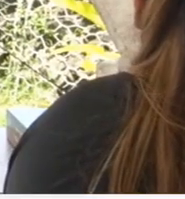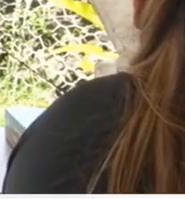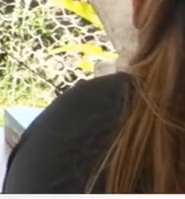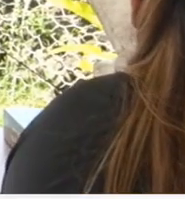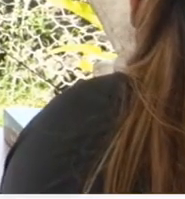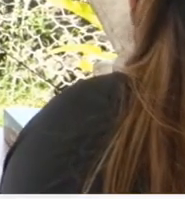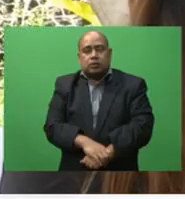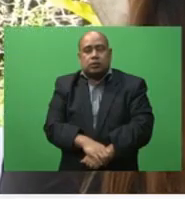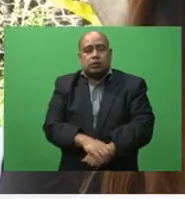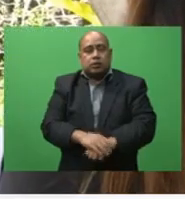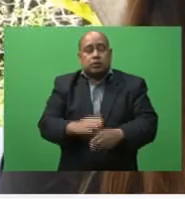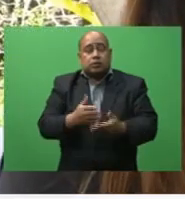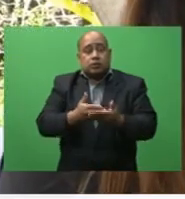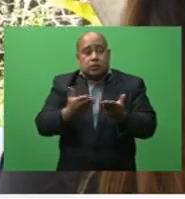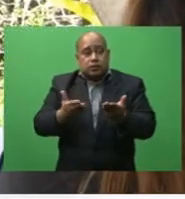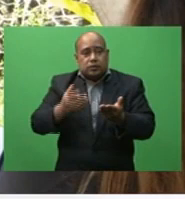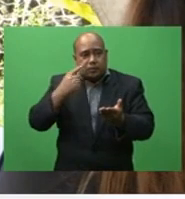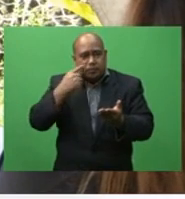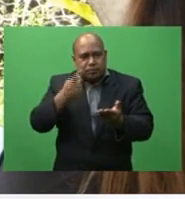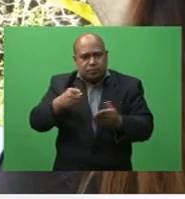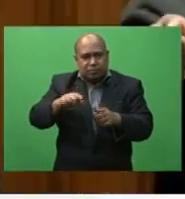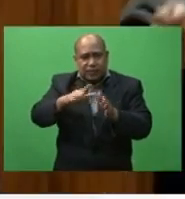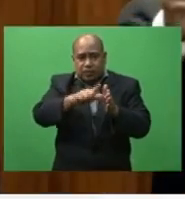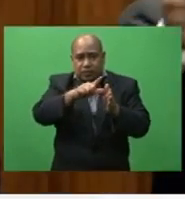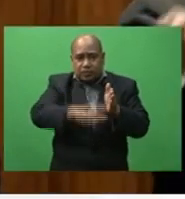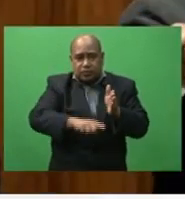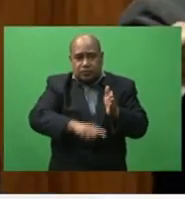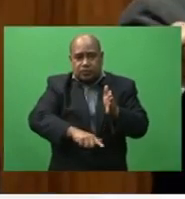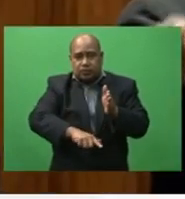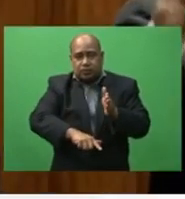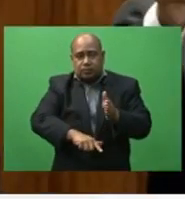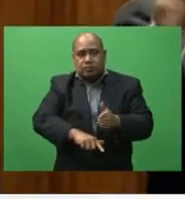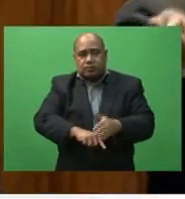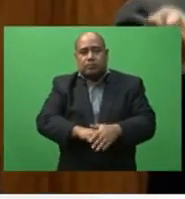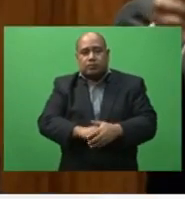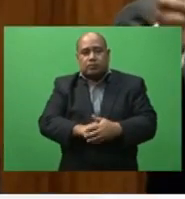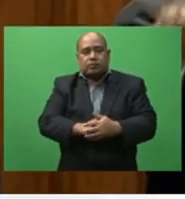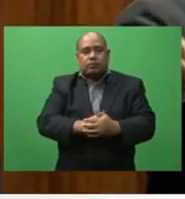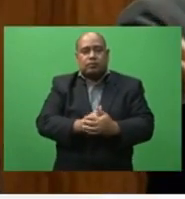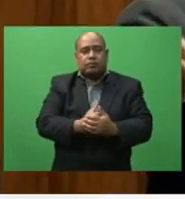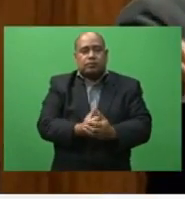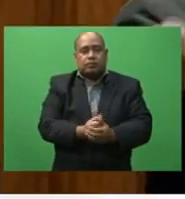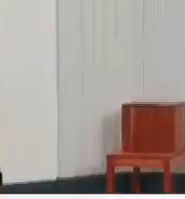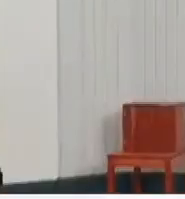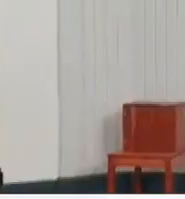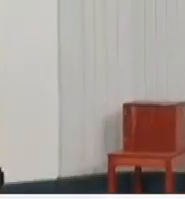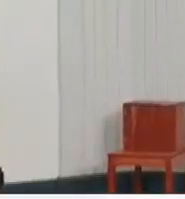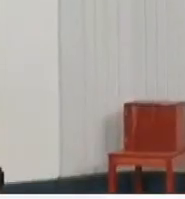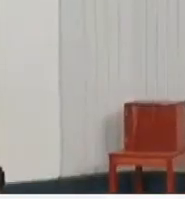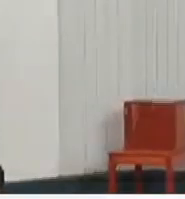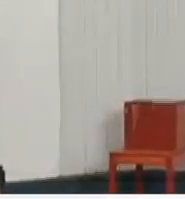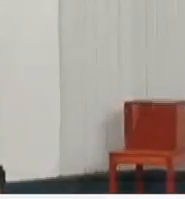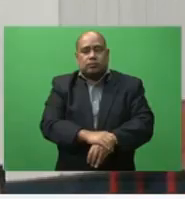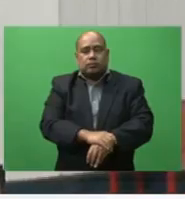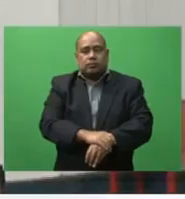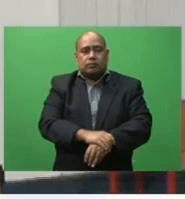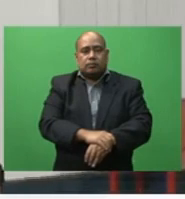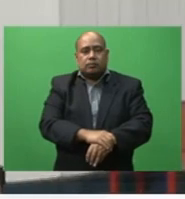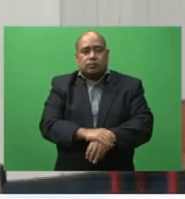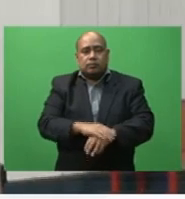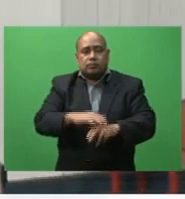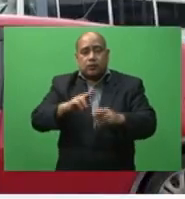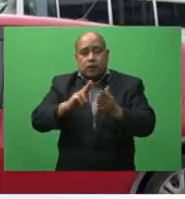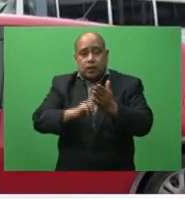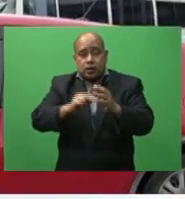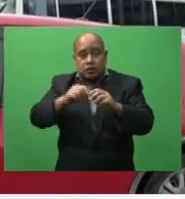made their morale low. Honorable Tikundundua, your party made the morale low. NFP leader Professor